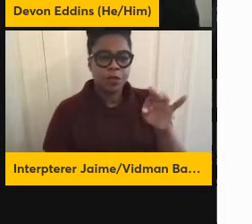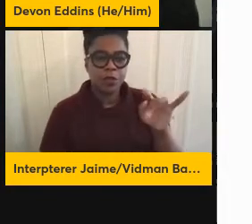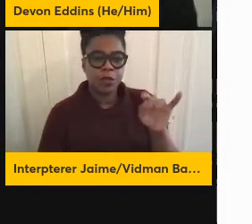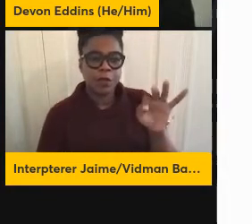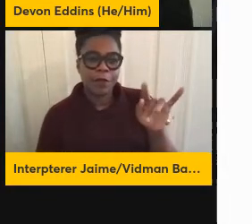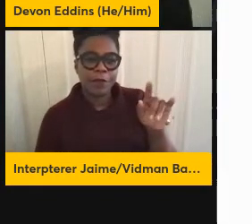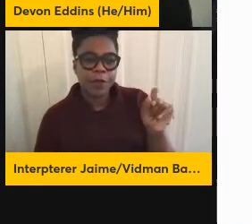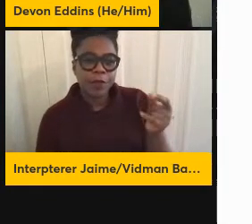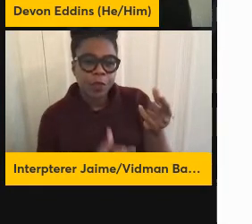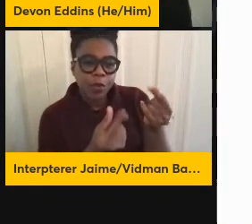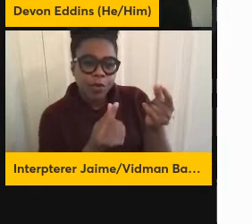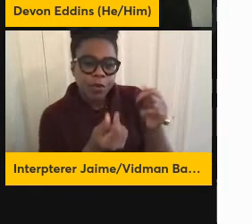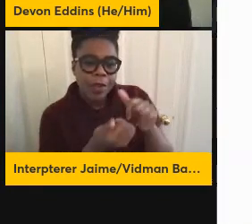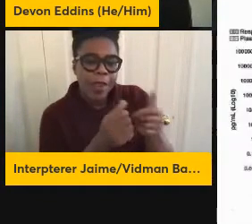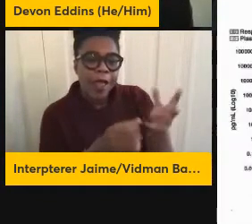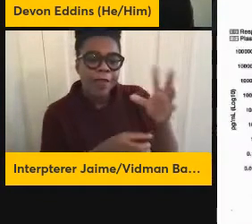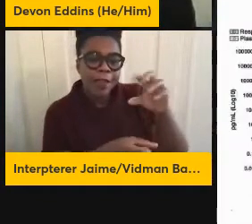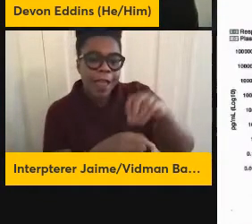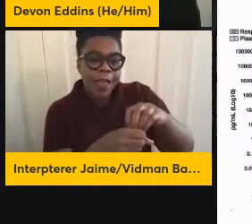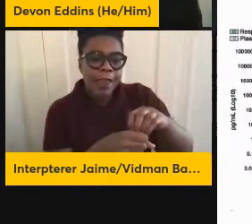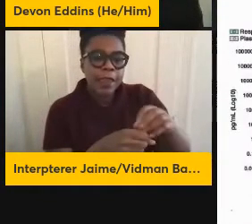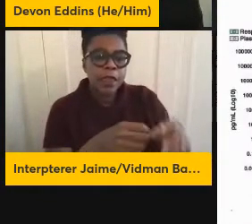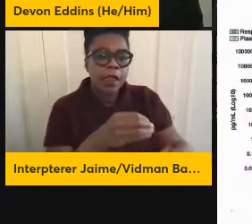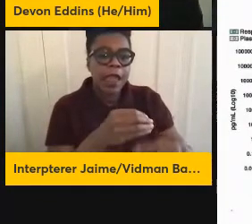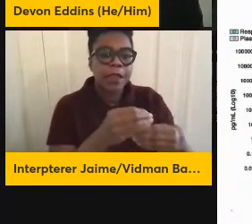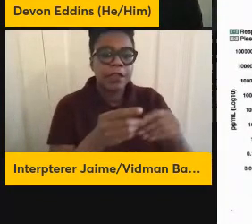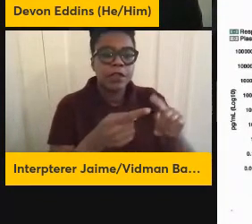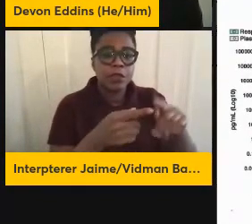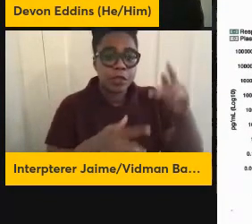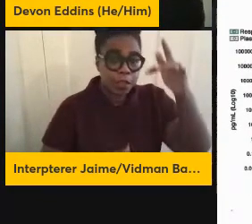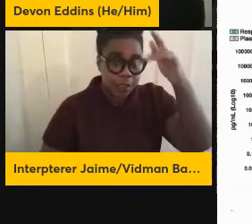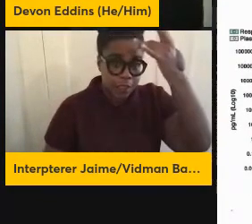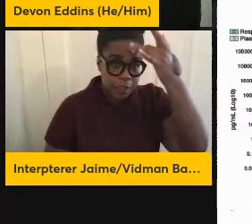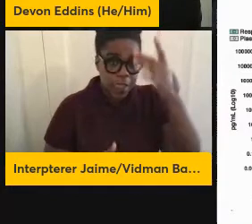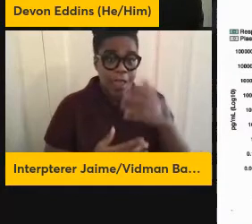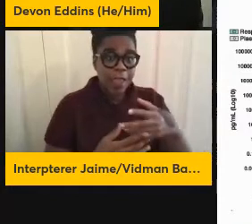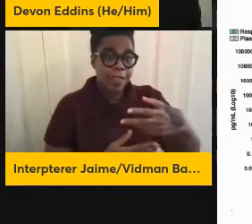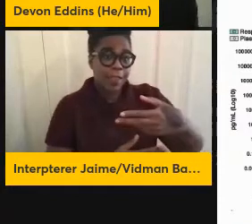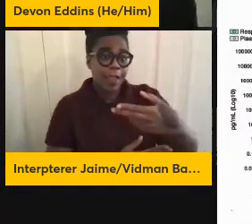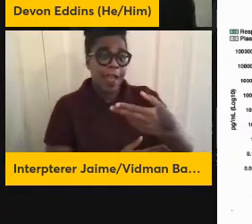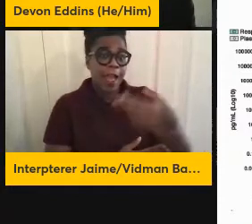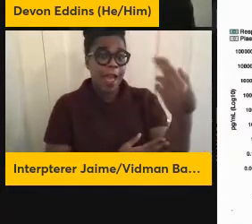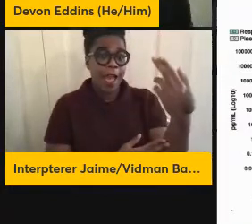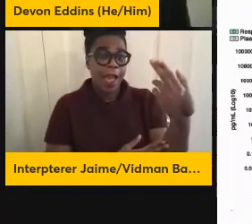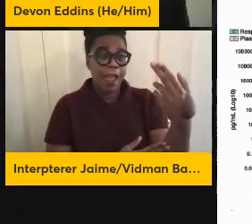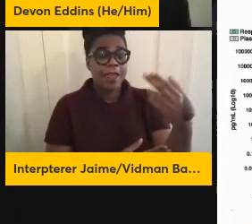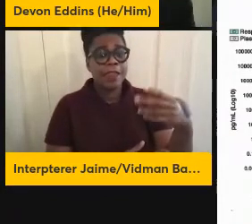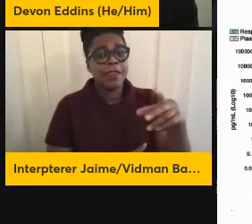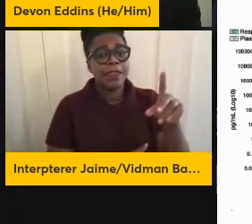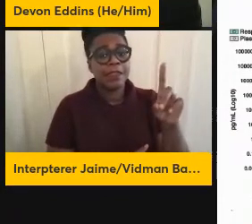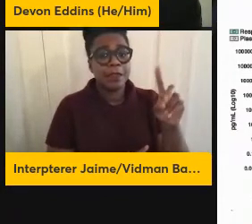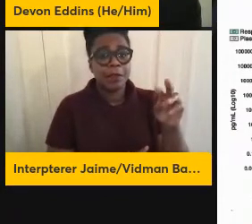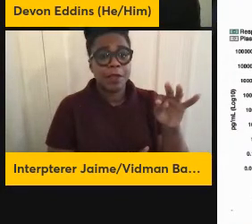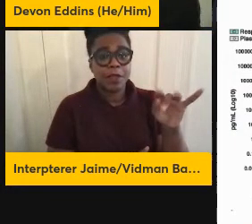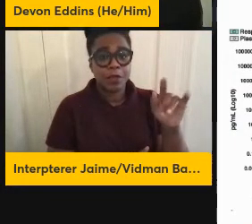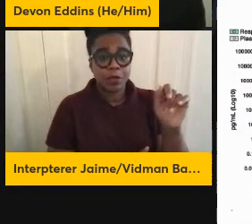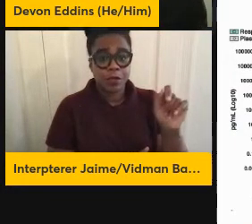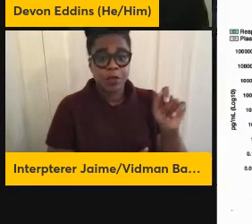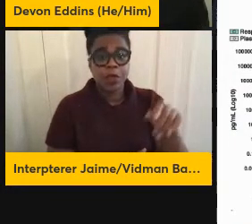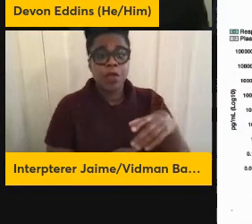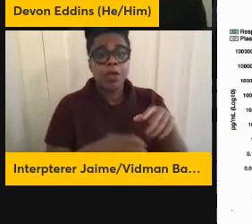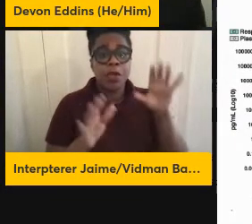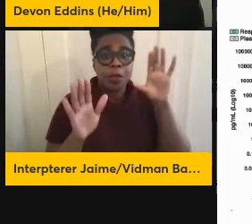and how they're contributing to disease. And so within our high-dimensional flow cytometry data, we were able to